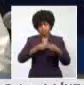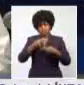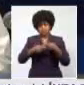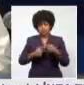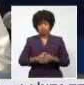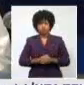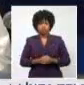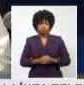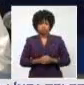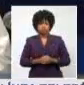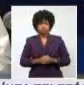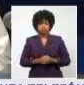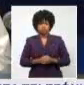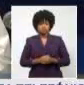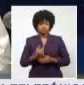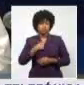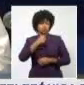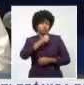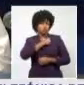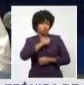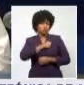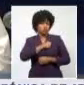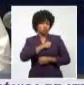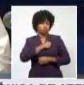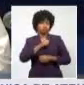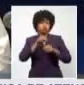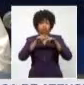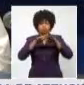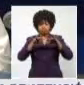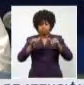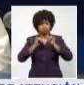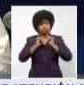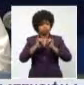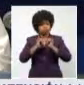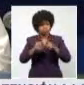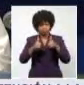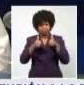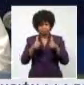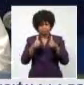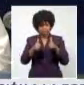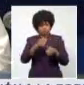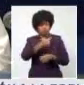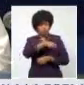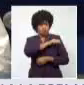2.2%. I would like to clarify something. When we talk about